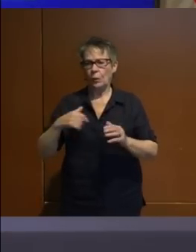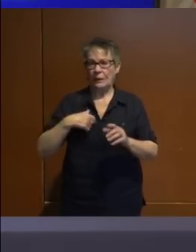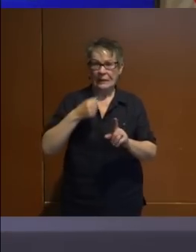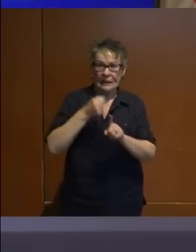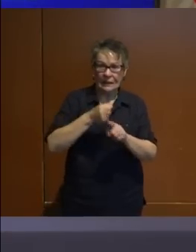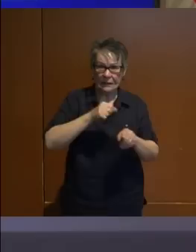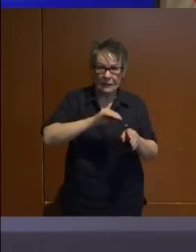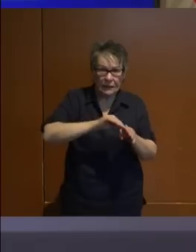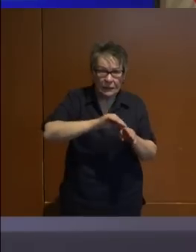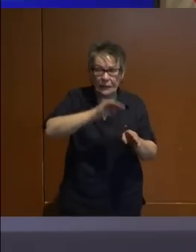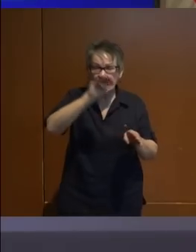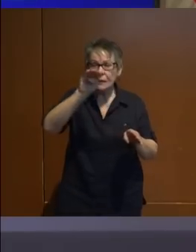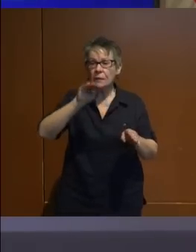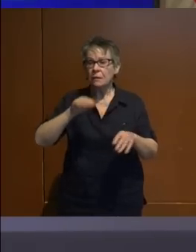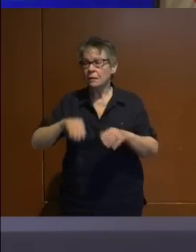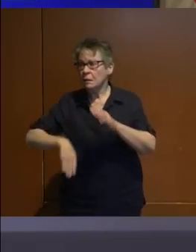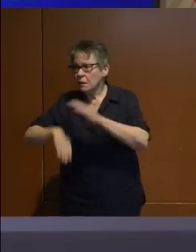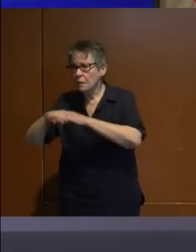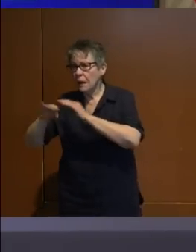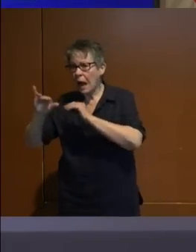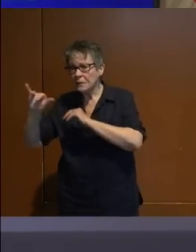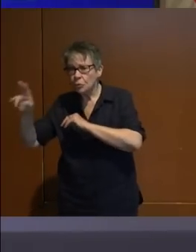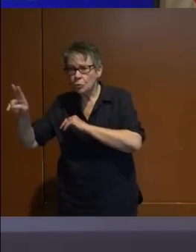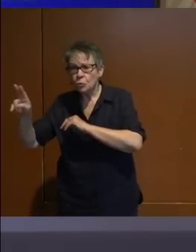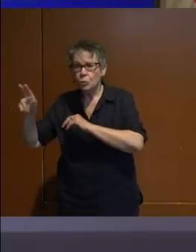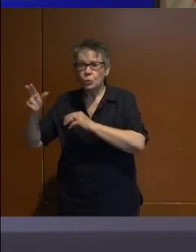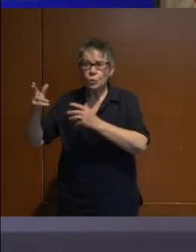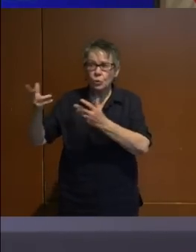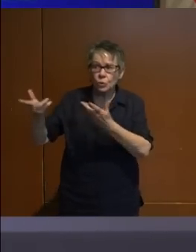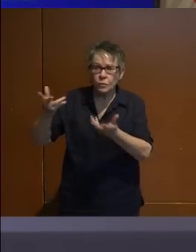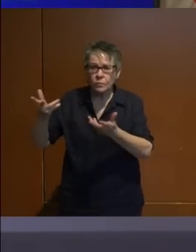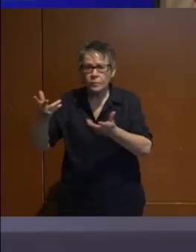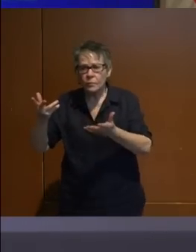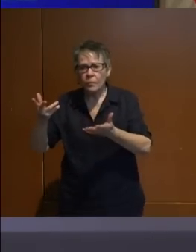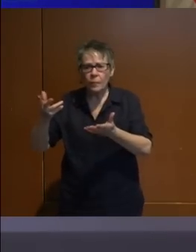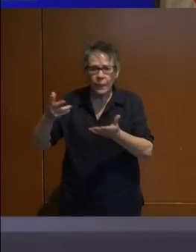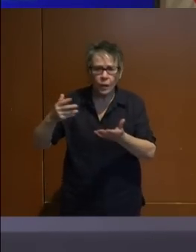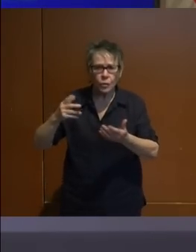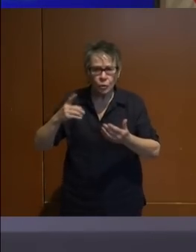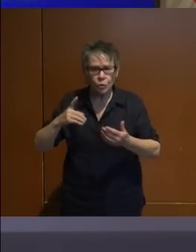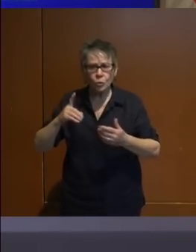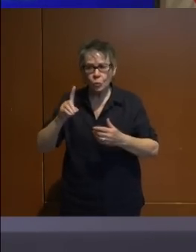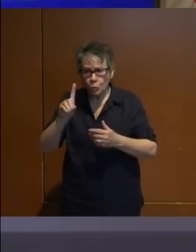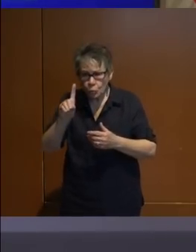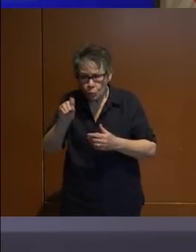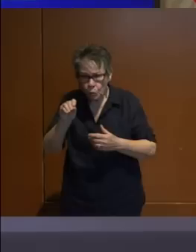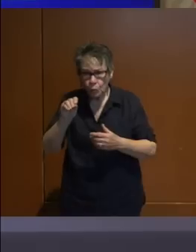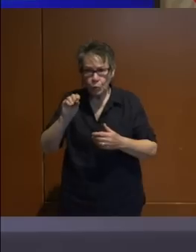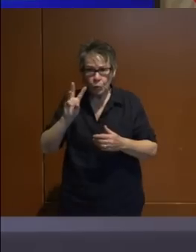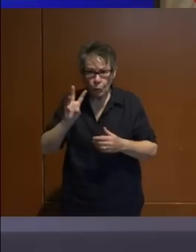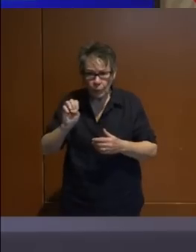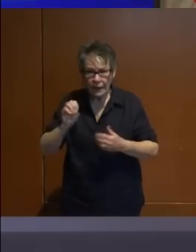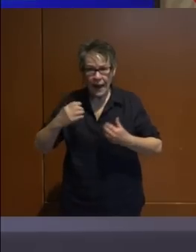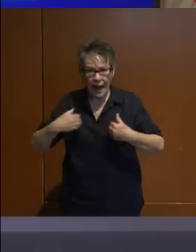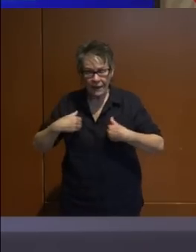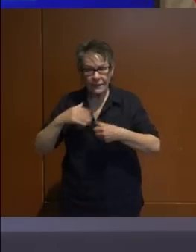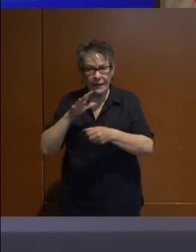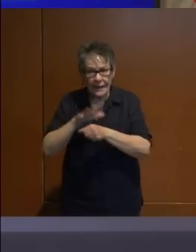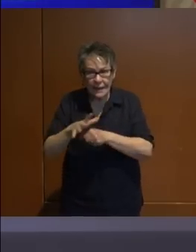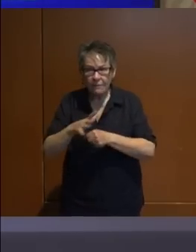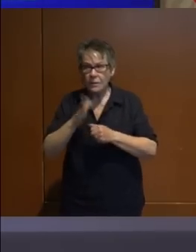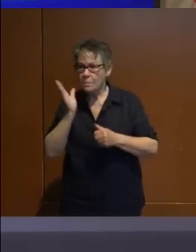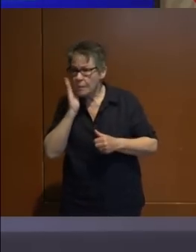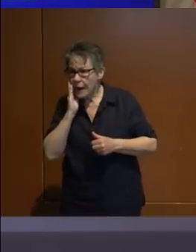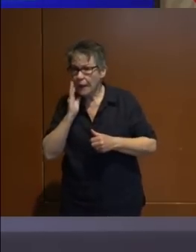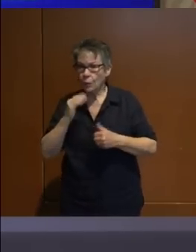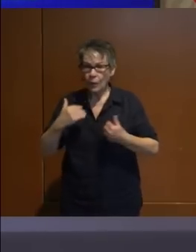beds, reach capacity 411, do we have enough beds? Do we have enough equipment? Do we have enough PPE